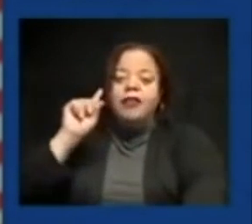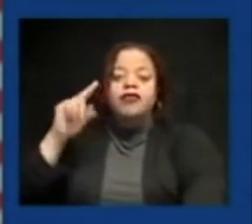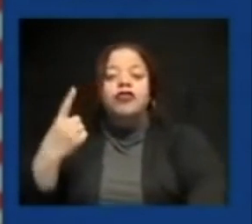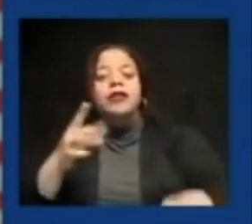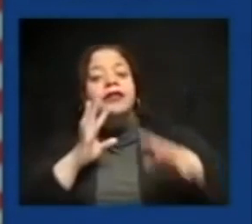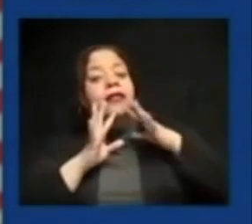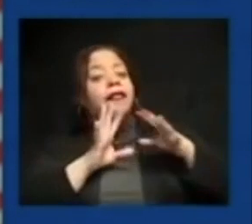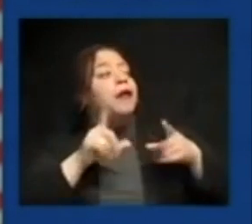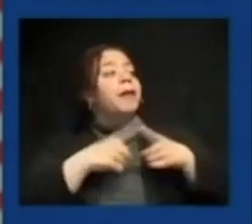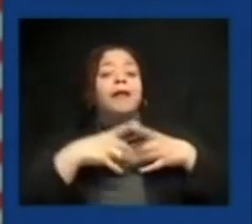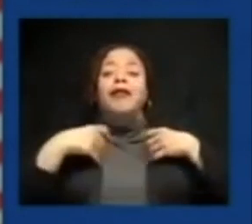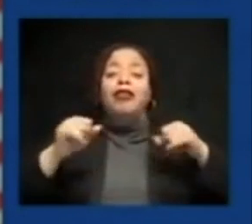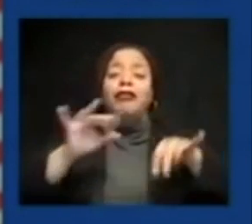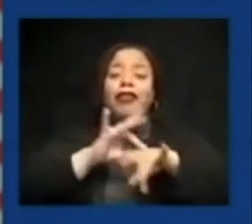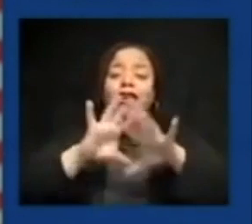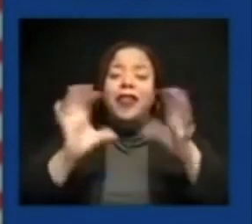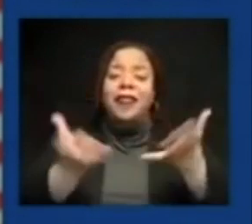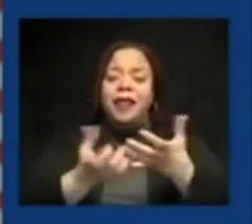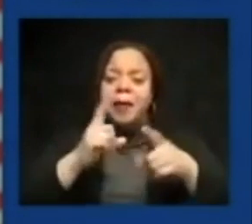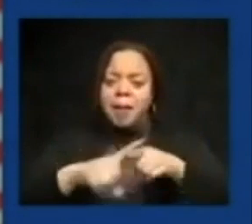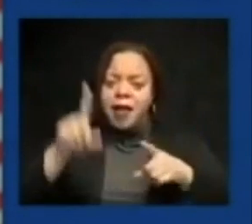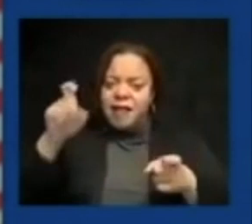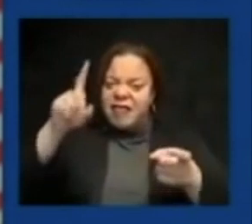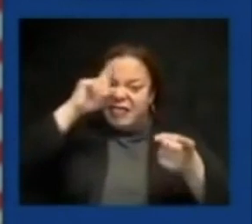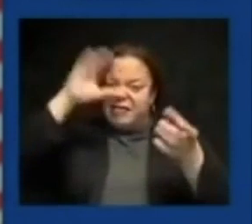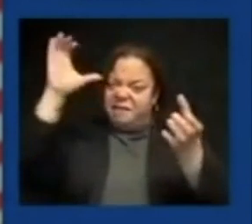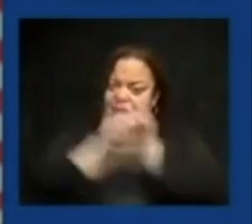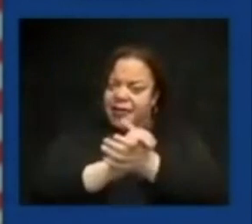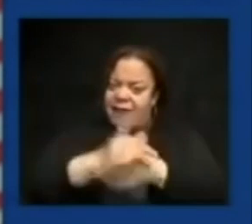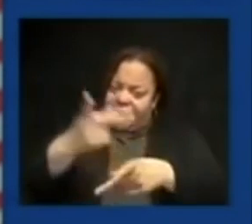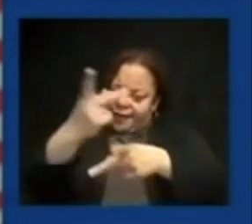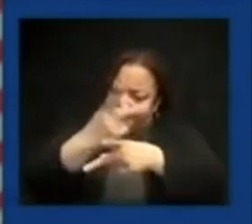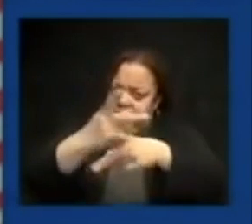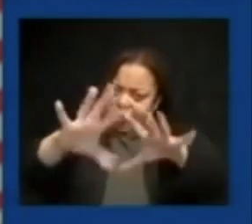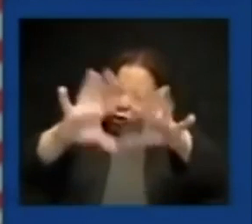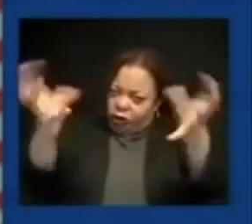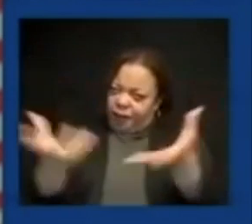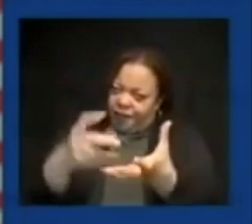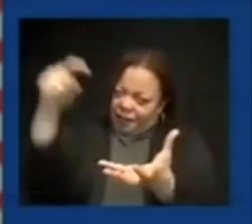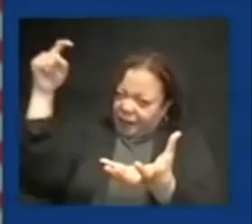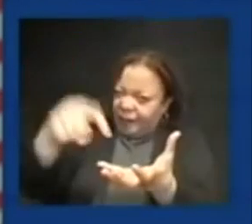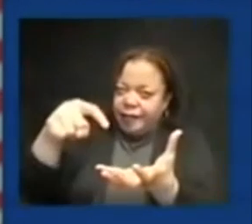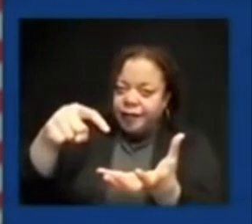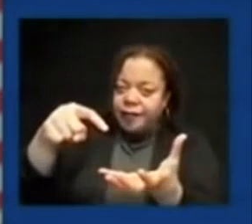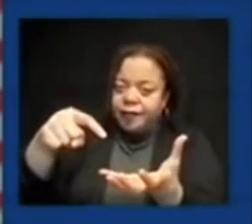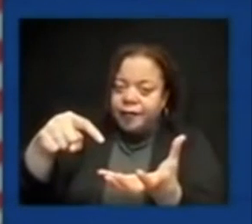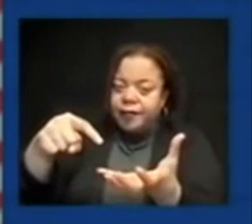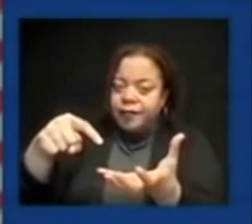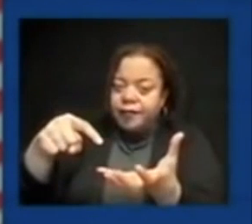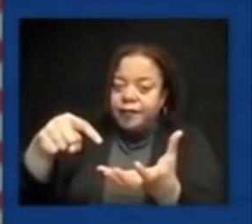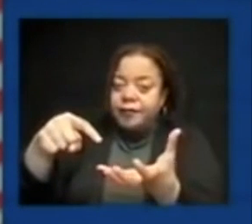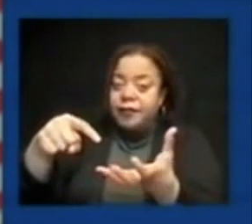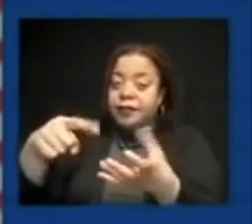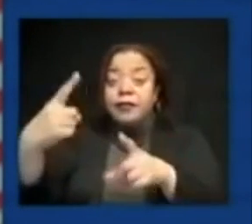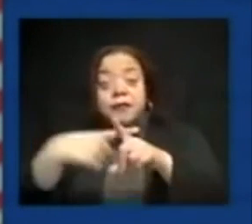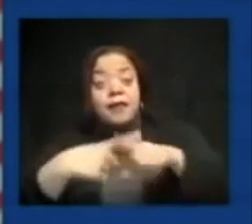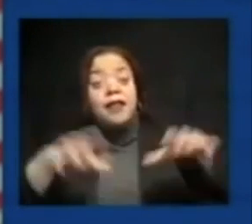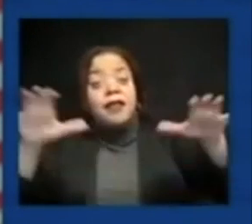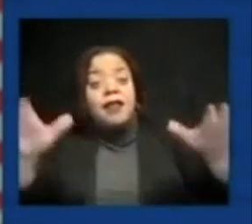we use, it's a belief that we have to hold. Because you see, climate action is happening whether we want it to or